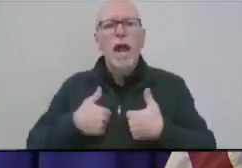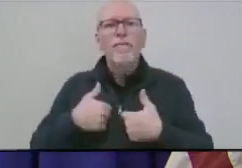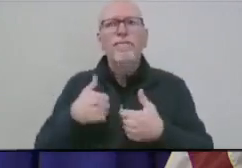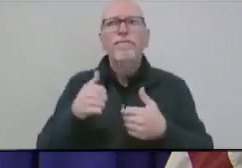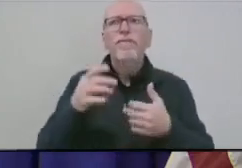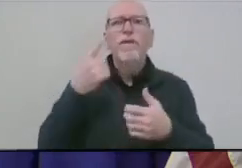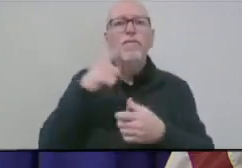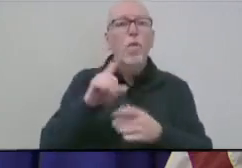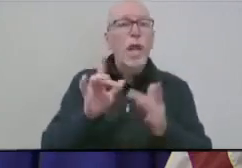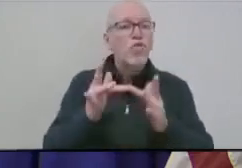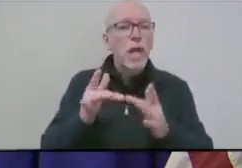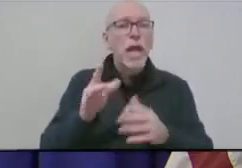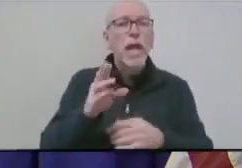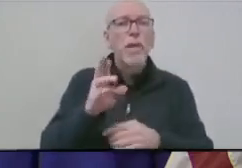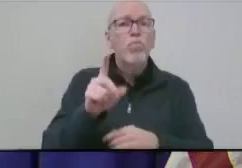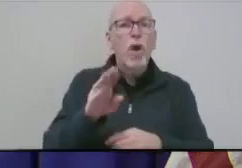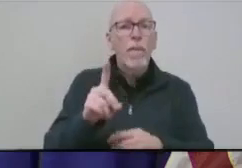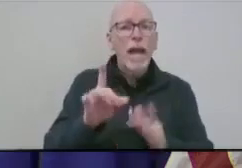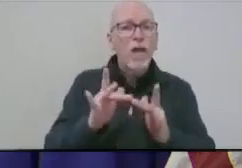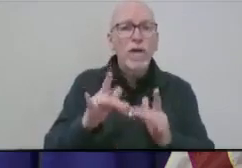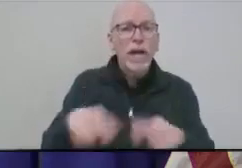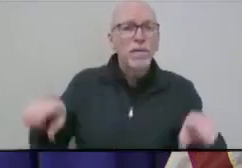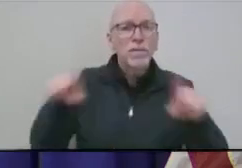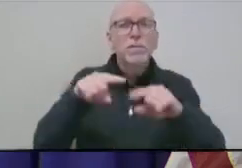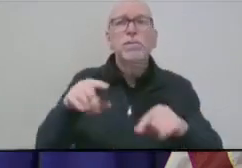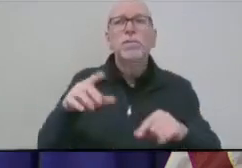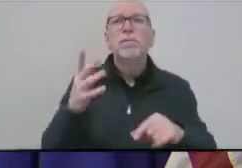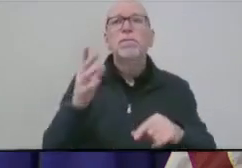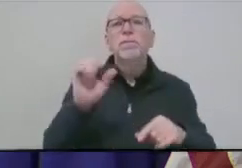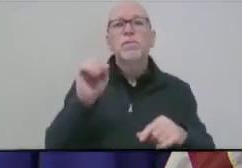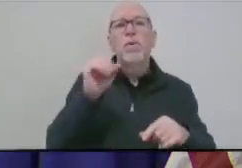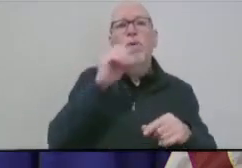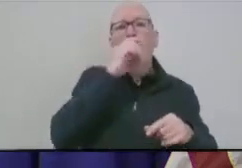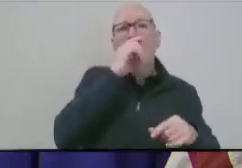broadband internet. And so, again,